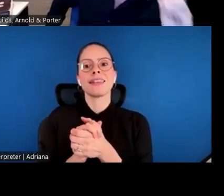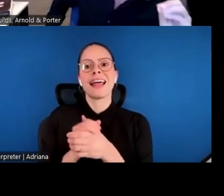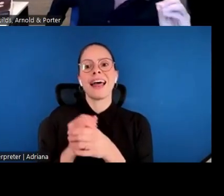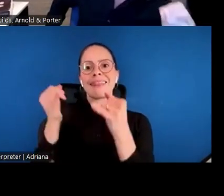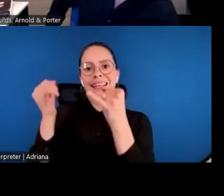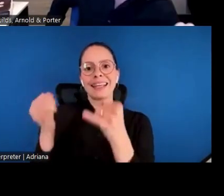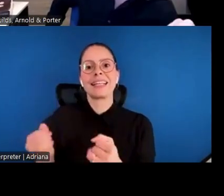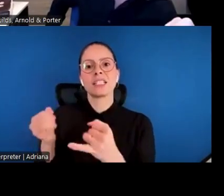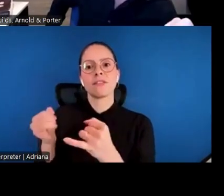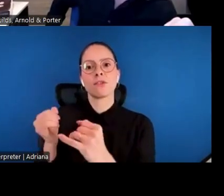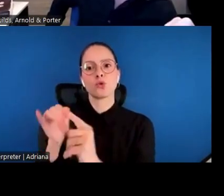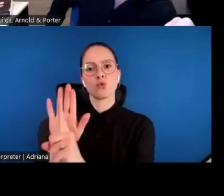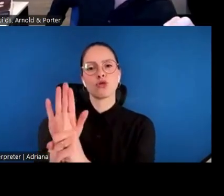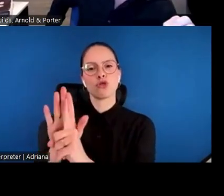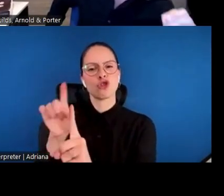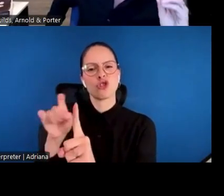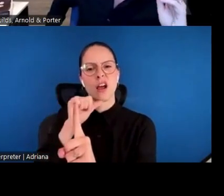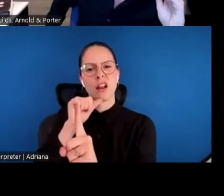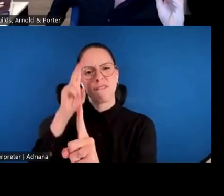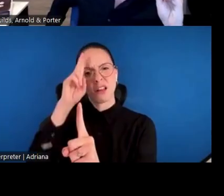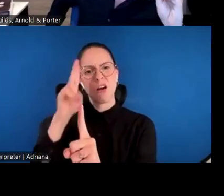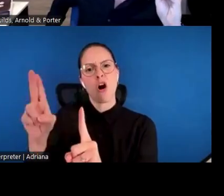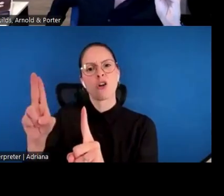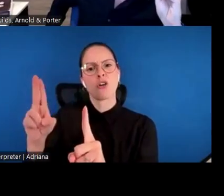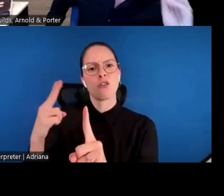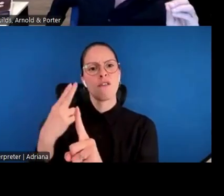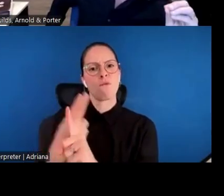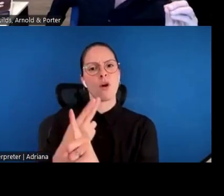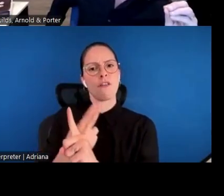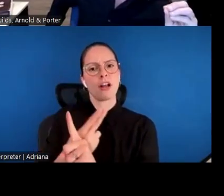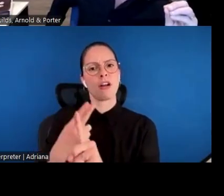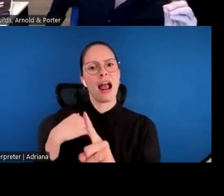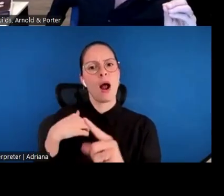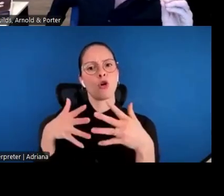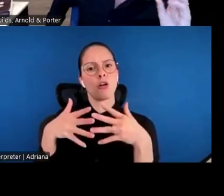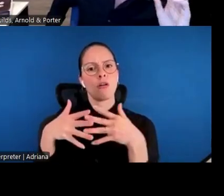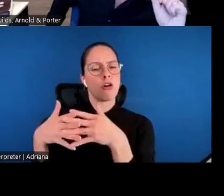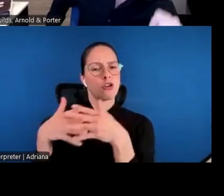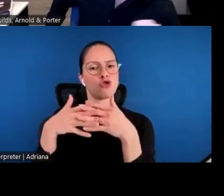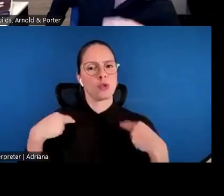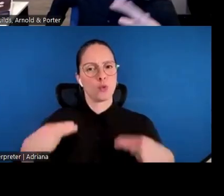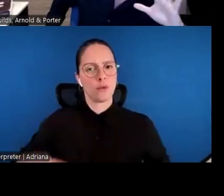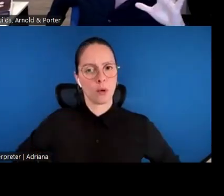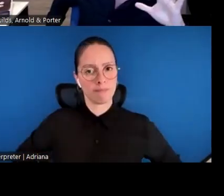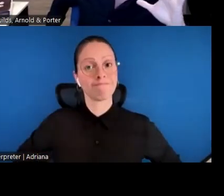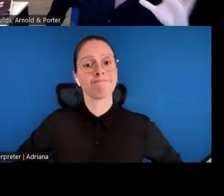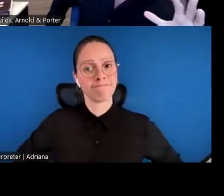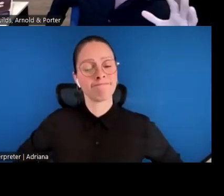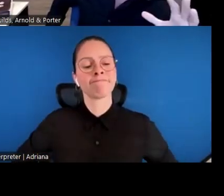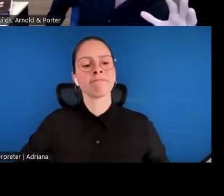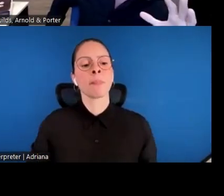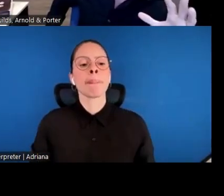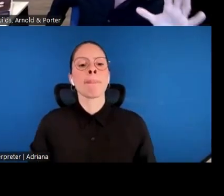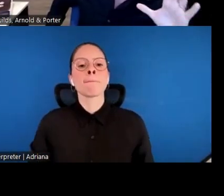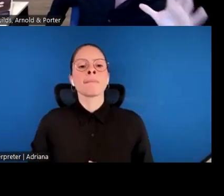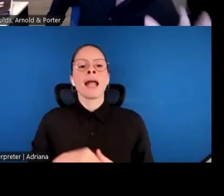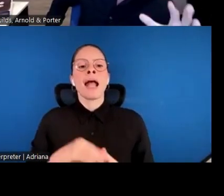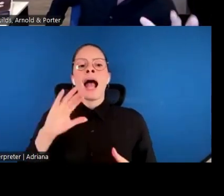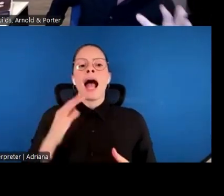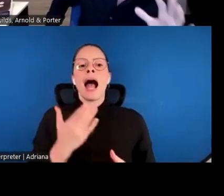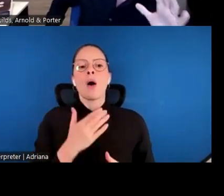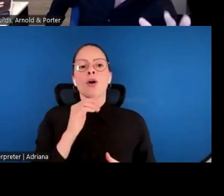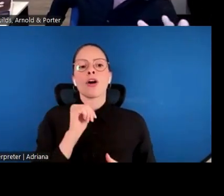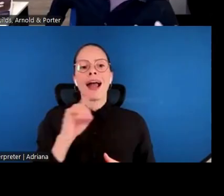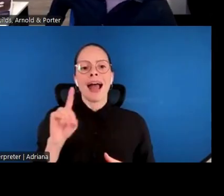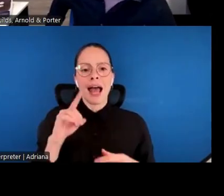our country's uniform, right? And so an ADCEP process doesn't necessarily accomplish those